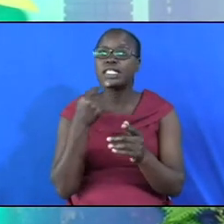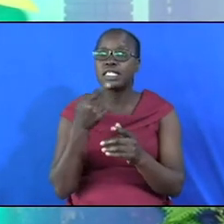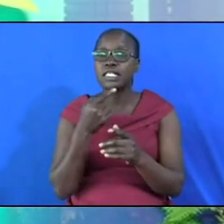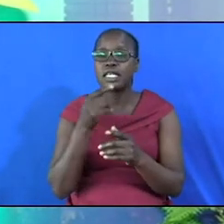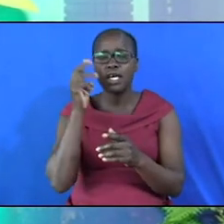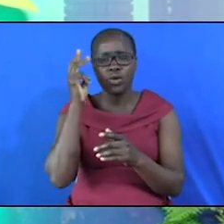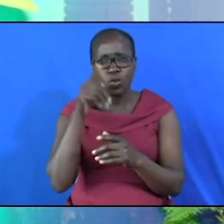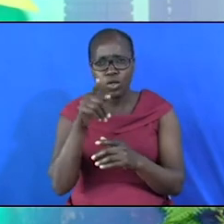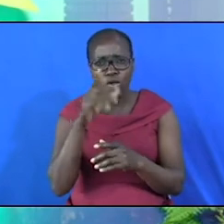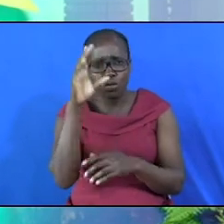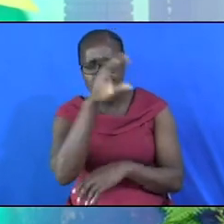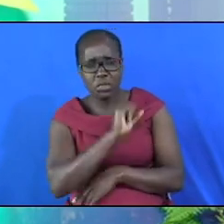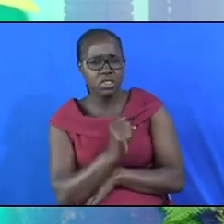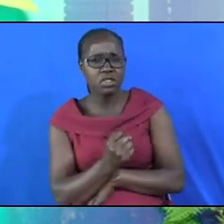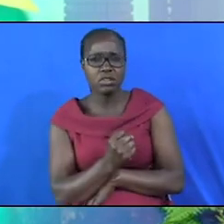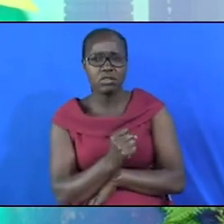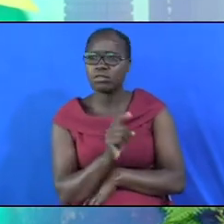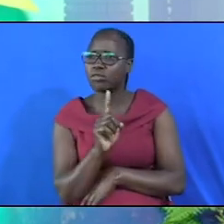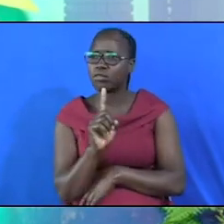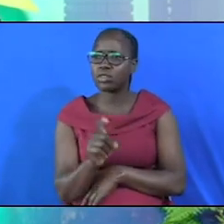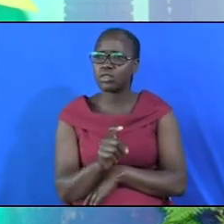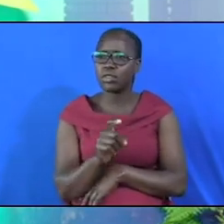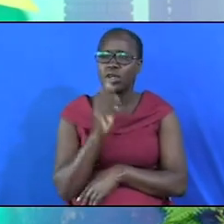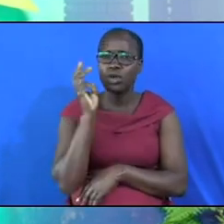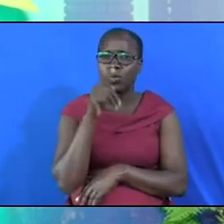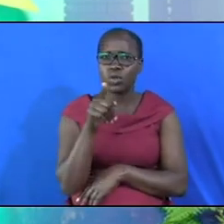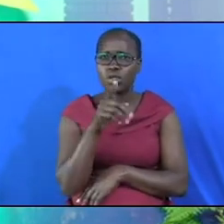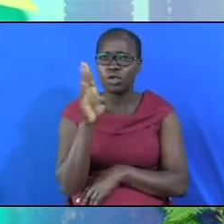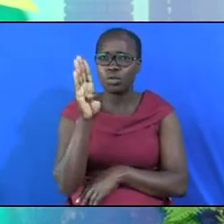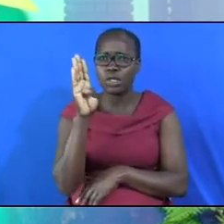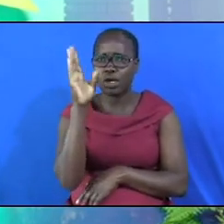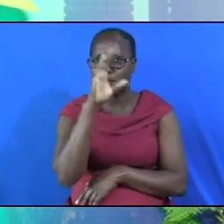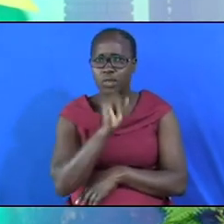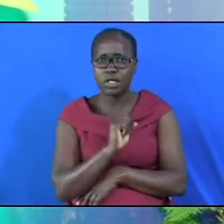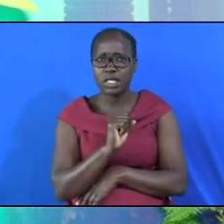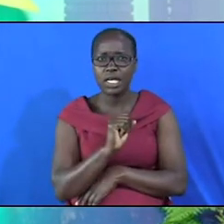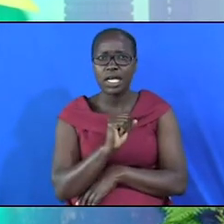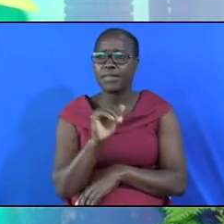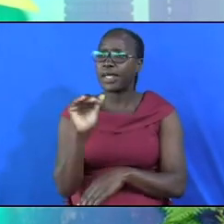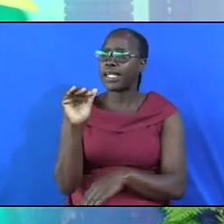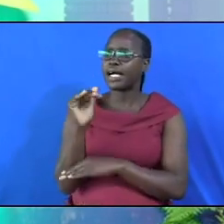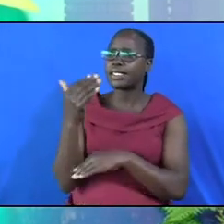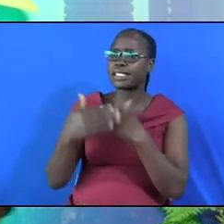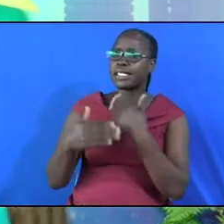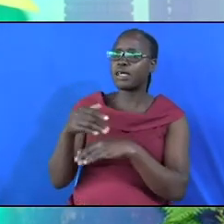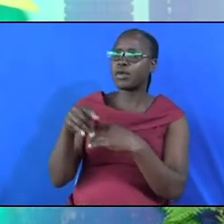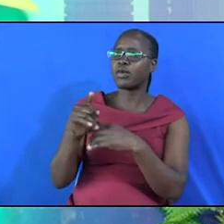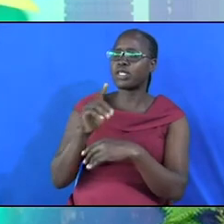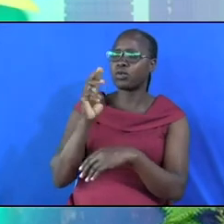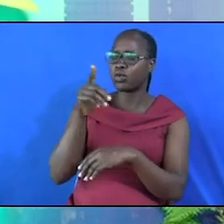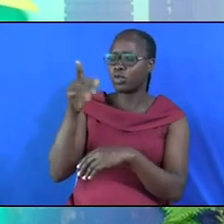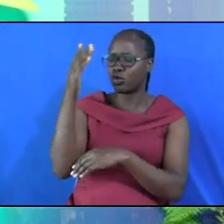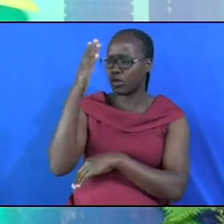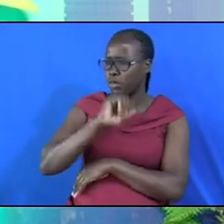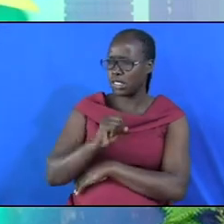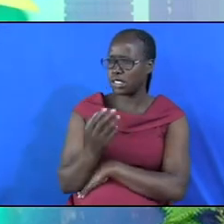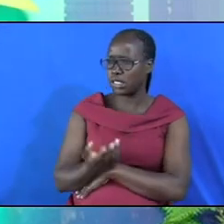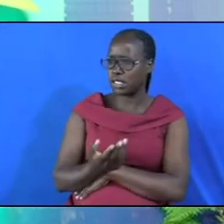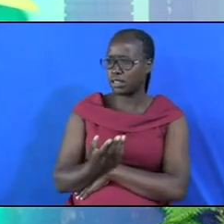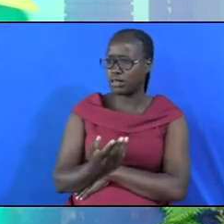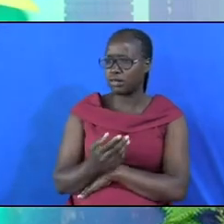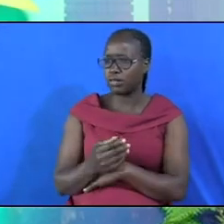"Will you be missed? Will you be missed?" Maybe you can ask your neighbor, "Will you be missed?"